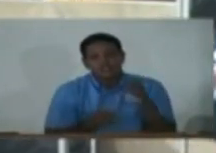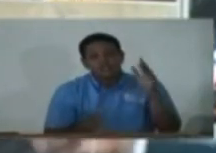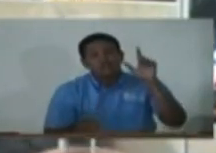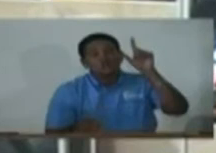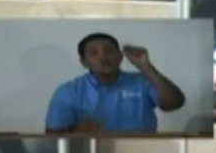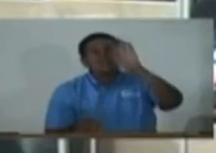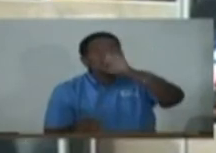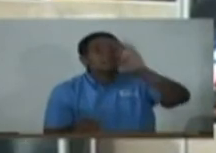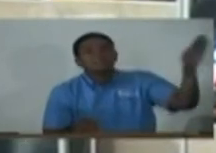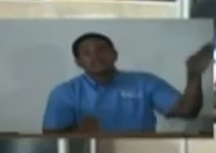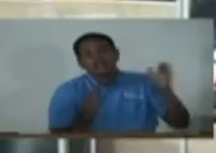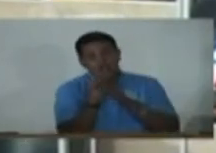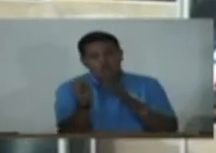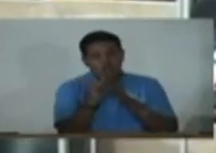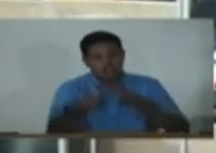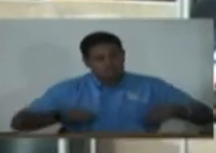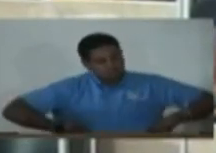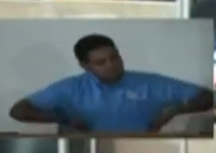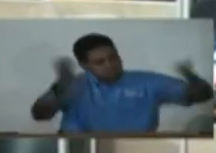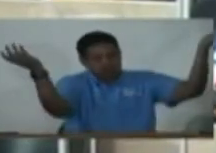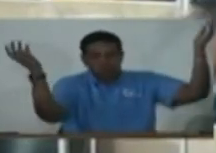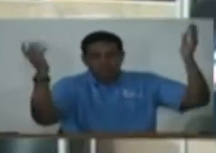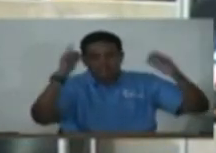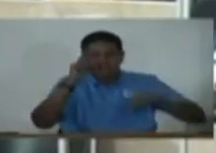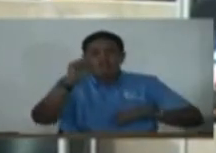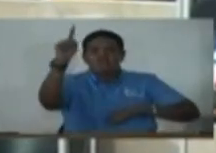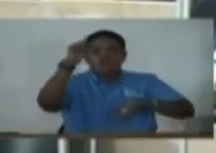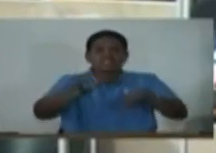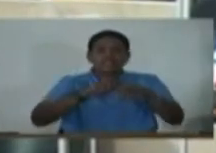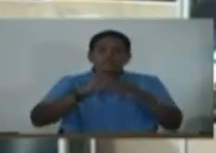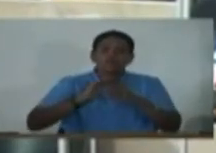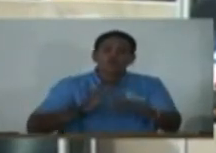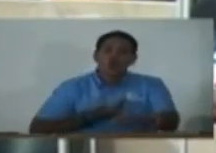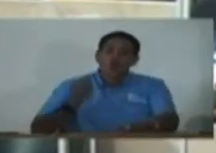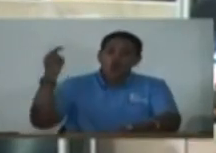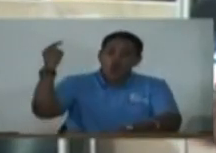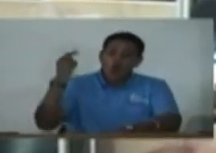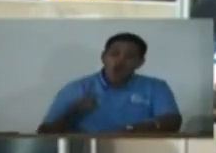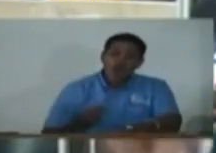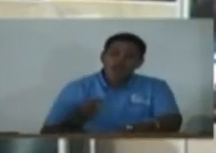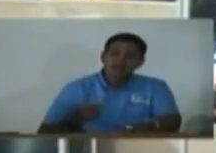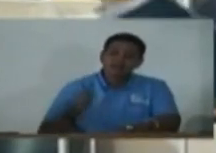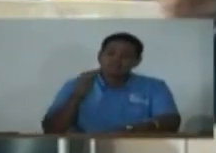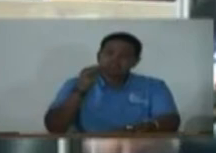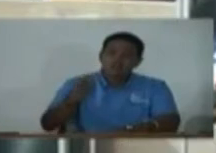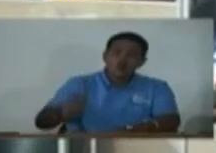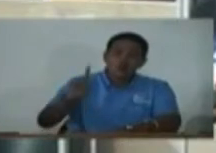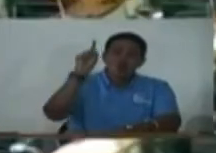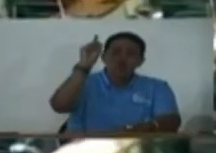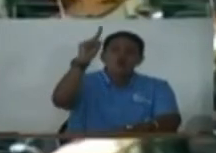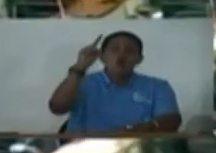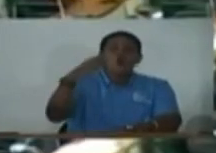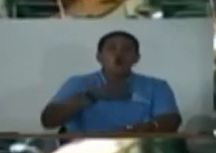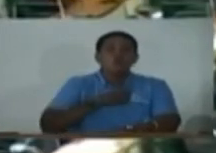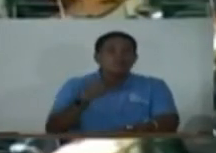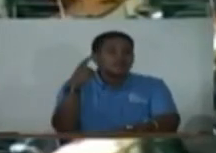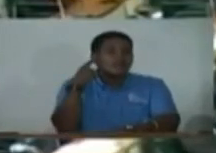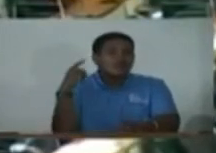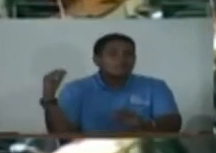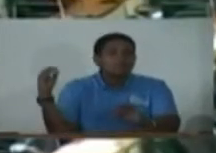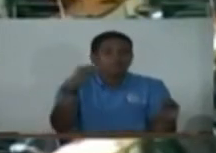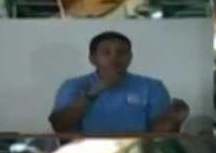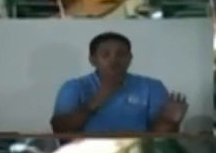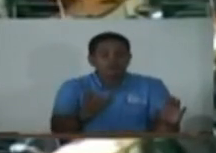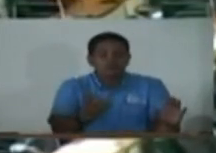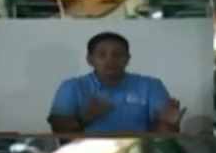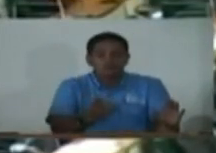$20 billion. And for the first time in our history, there has not even been one complaint